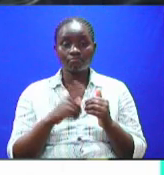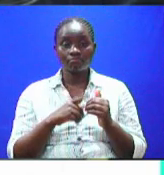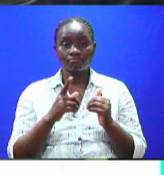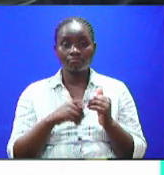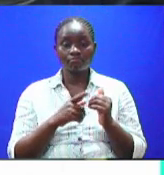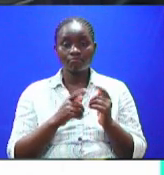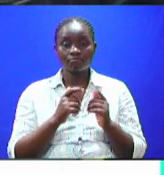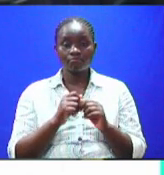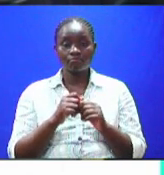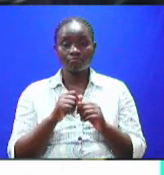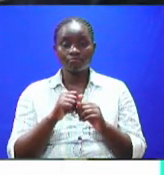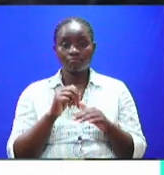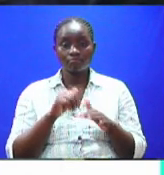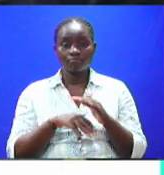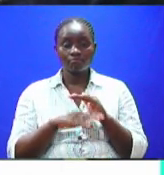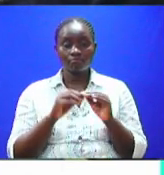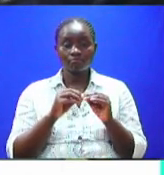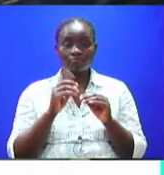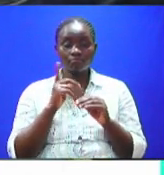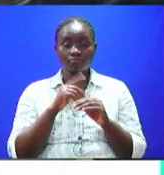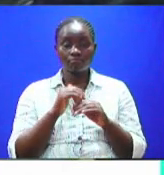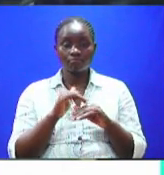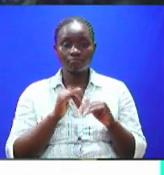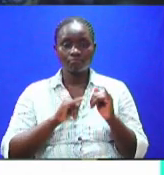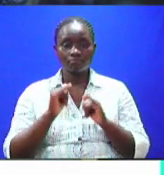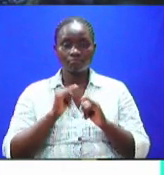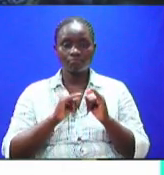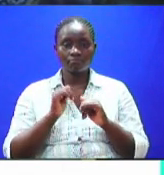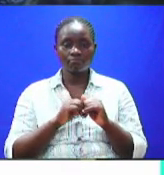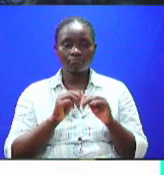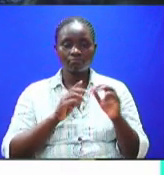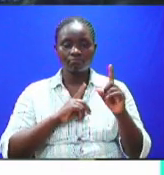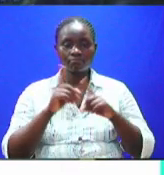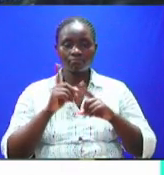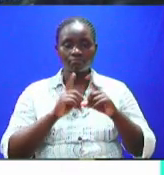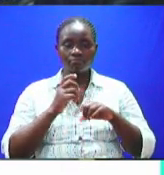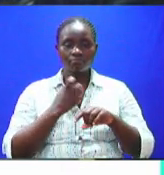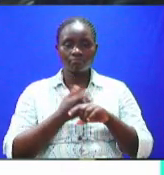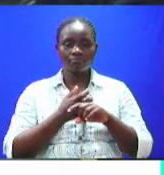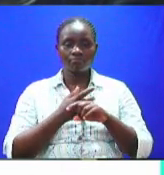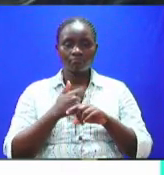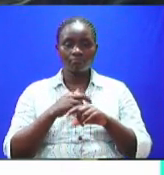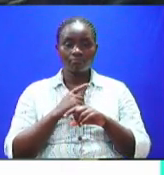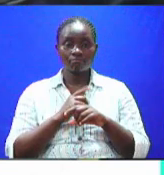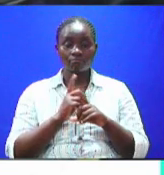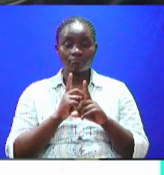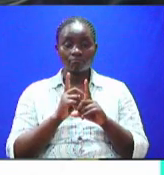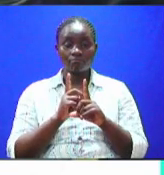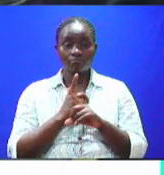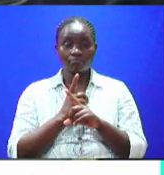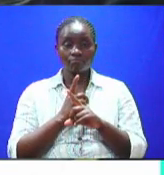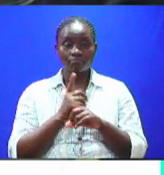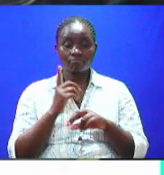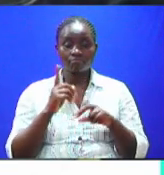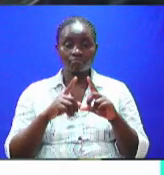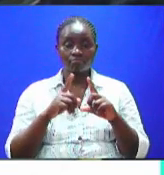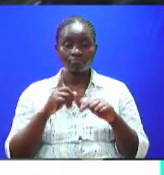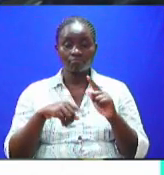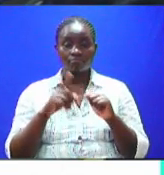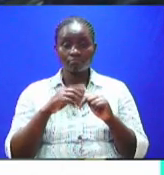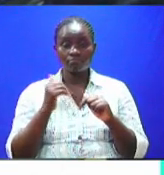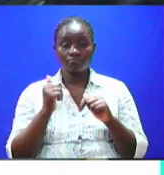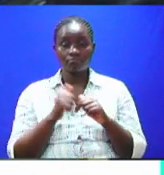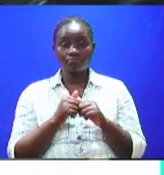mapema nikamalizana na game safari haijakuwa ngumu kwangu vile juu nimeshinda game zote hakuna game